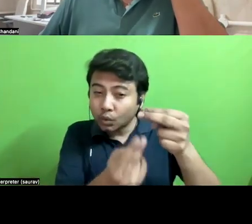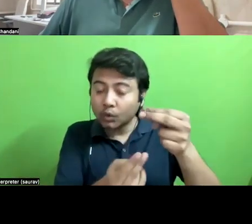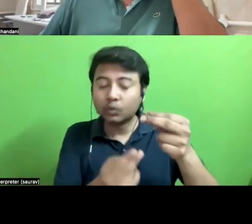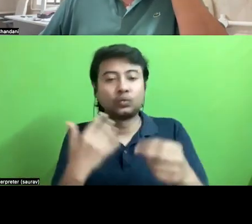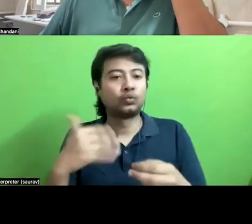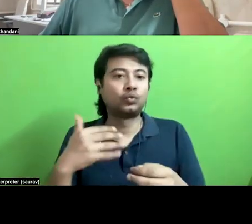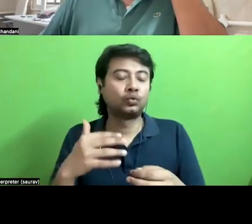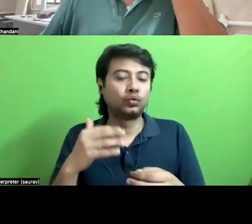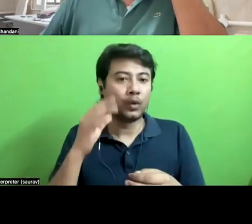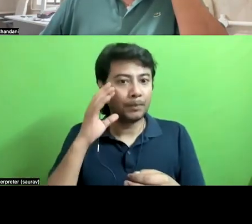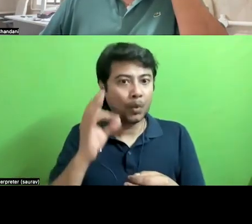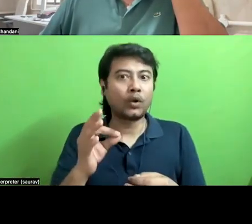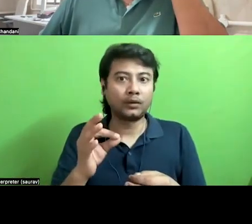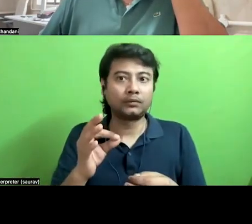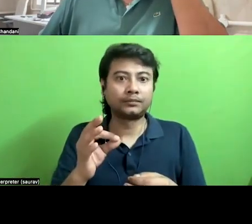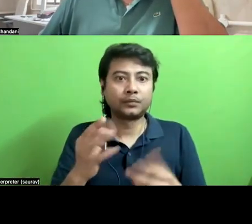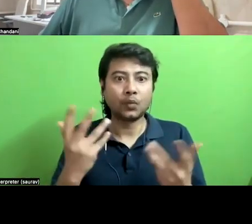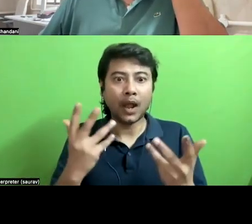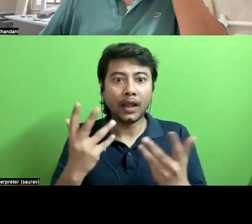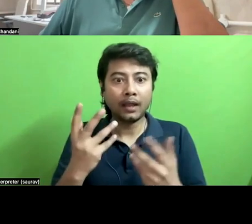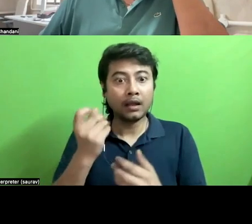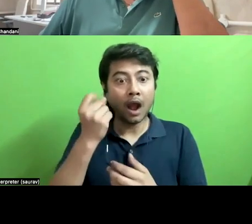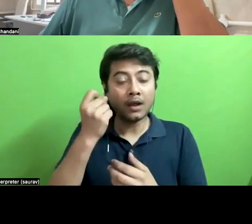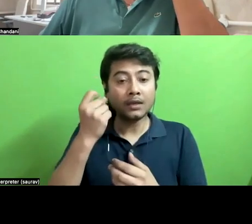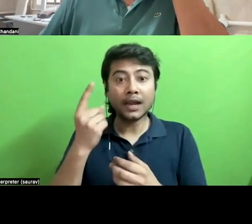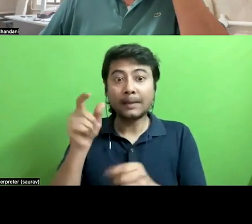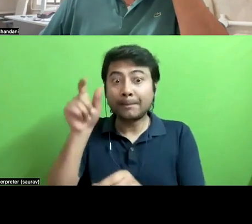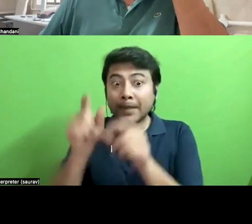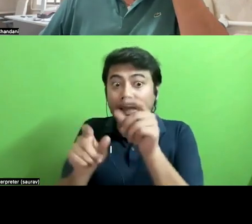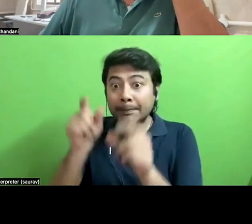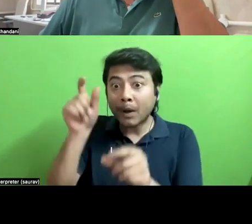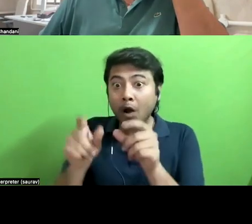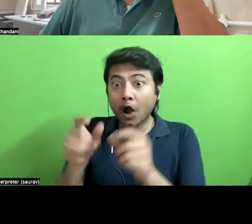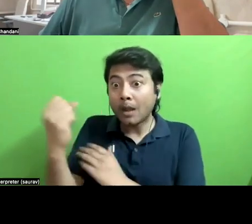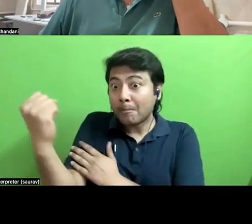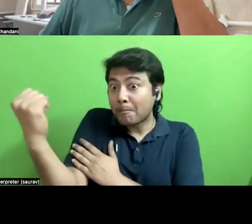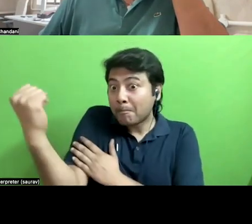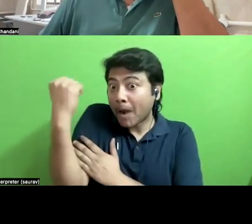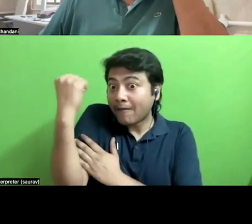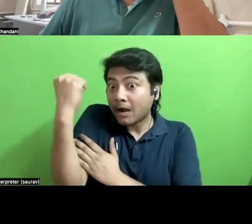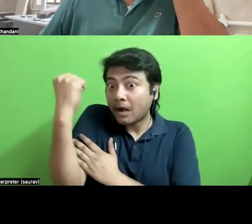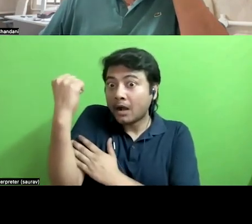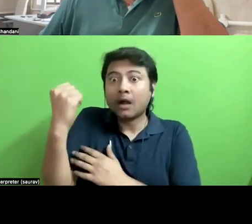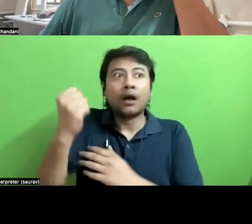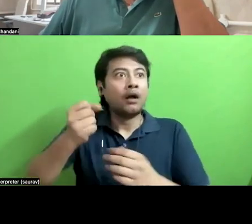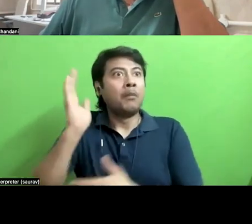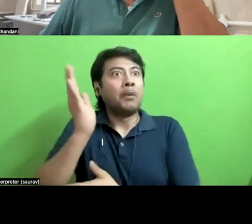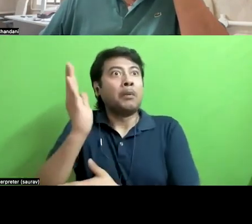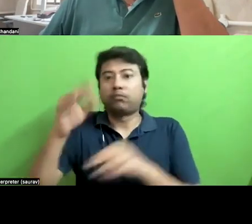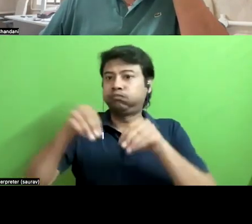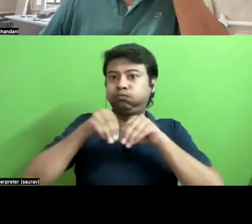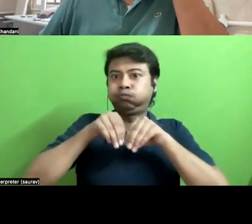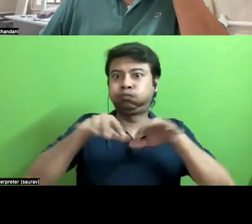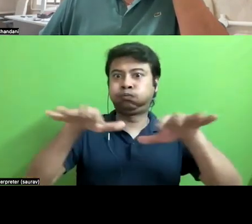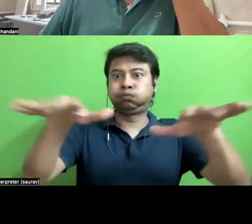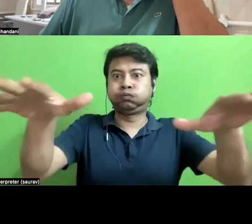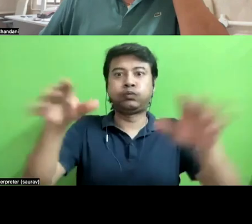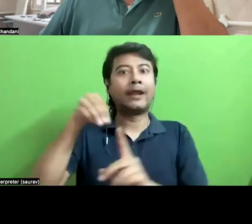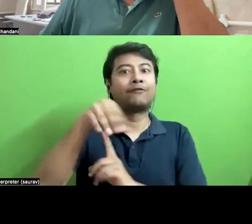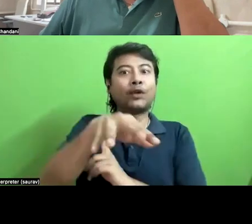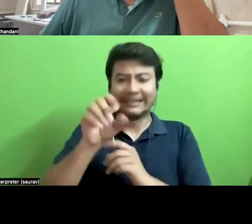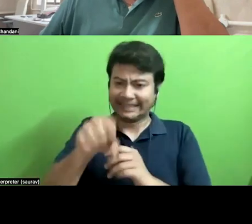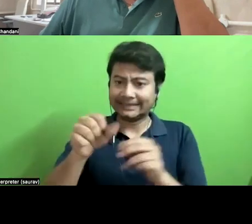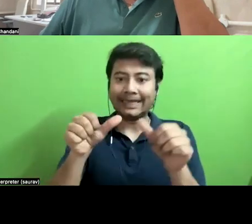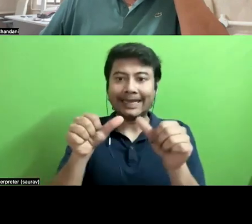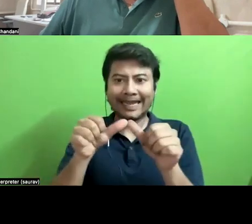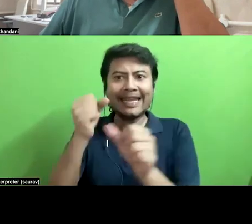we are understanding the power of influential people. What happens? So Graham Bell obviously invented the telephone, etc. I think he